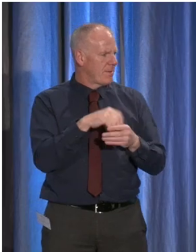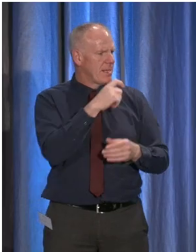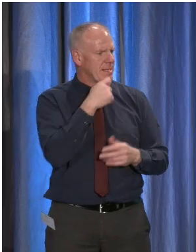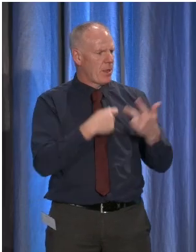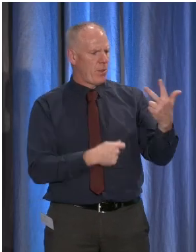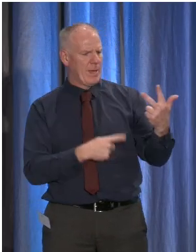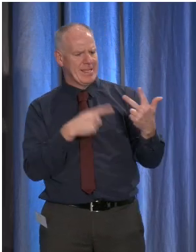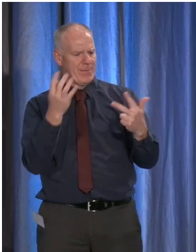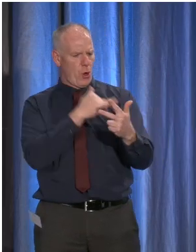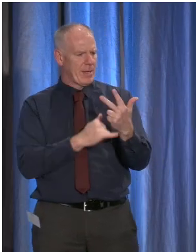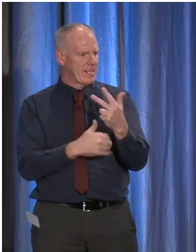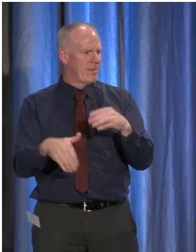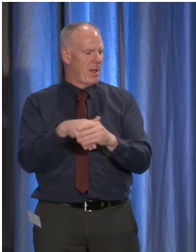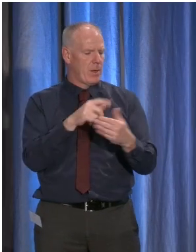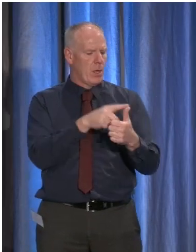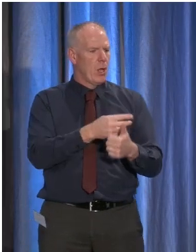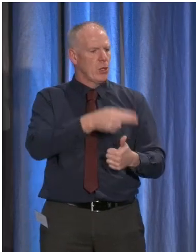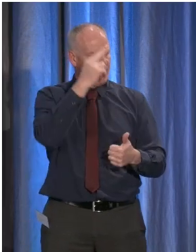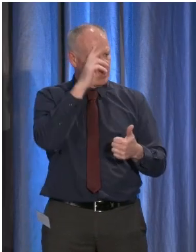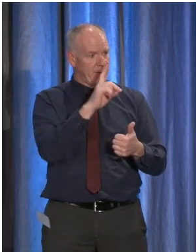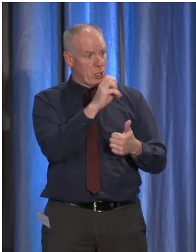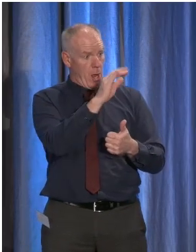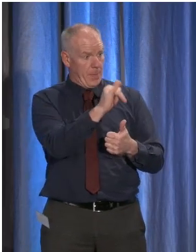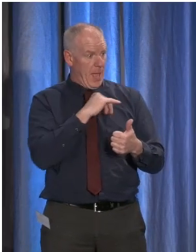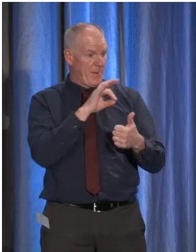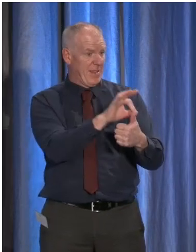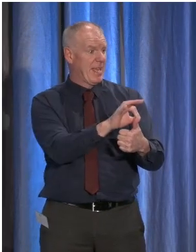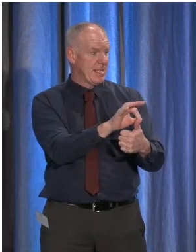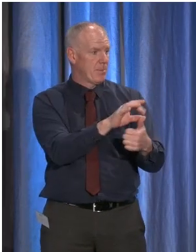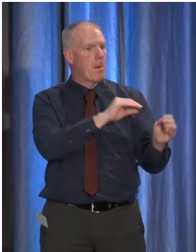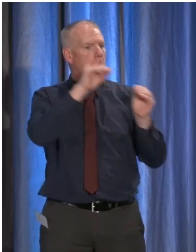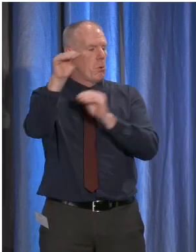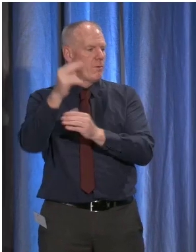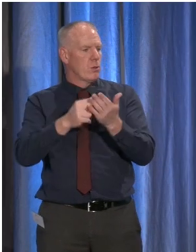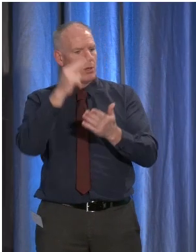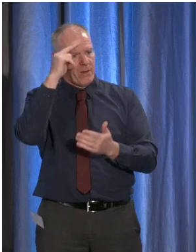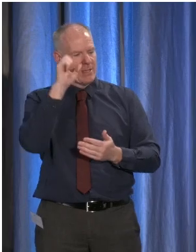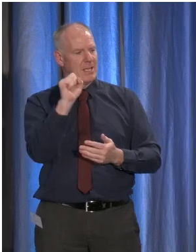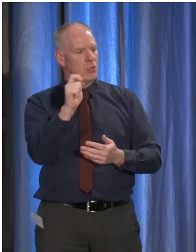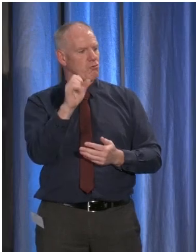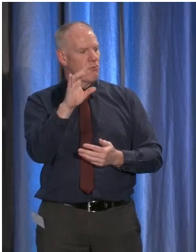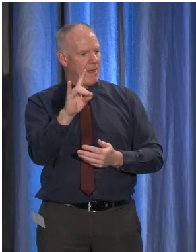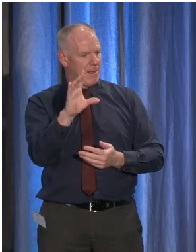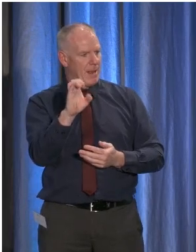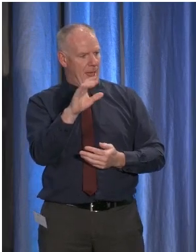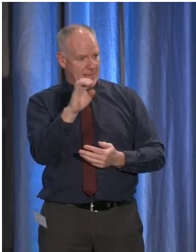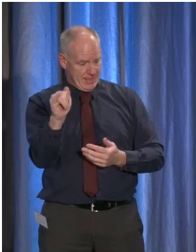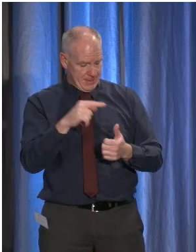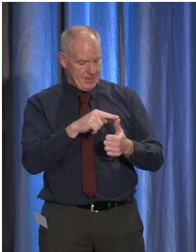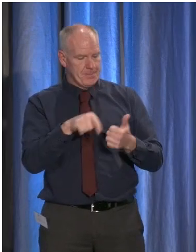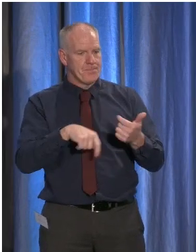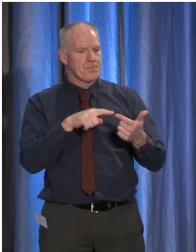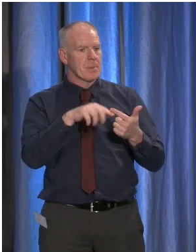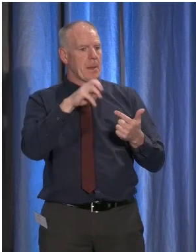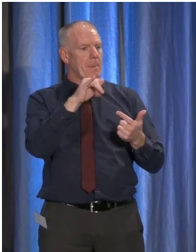3 organisations: the University of Derby, where I'm still affiliated, but I moved to the University of Strathclyde shortly,